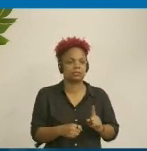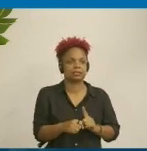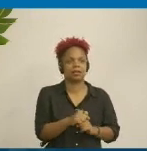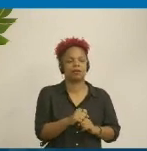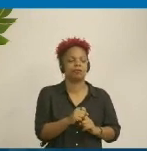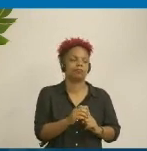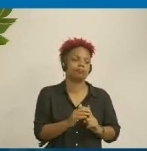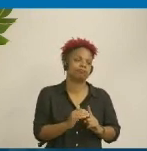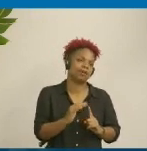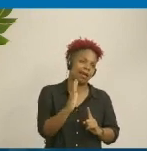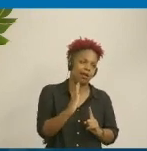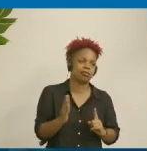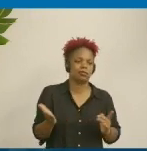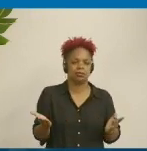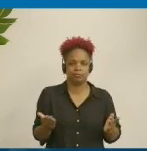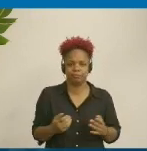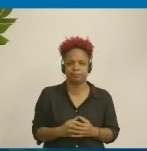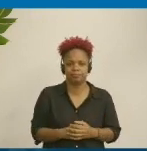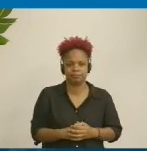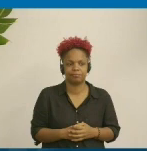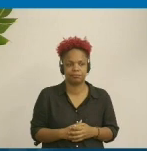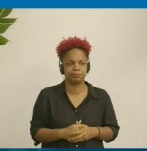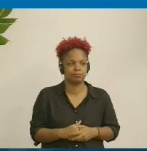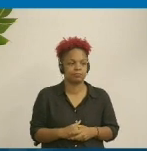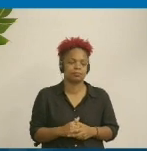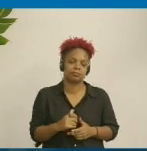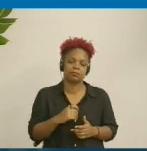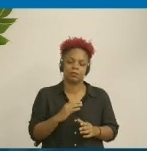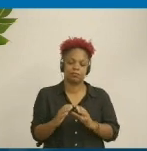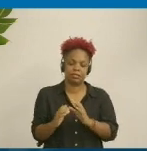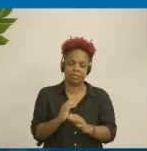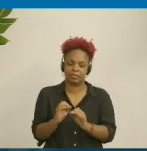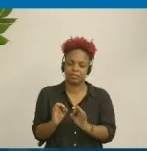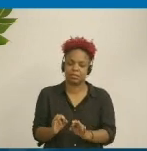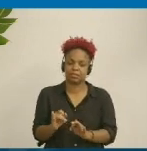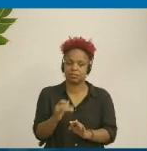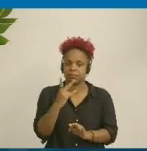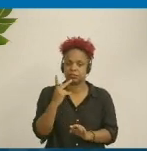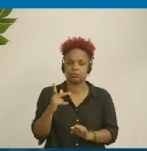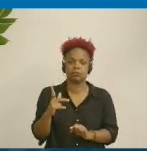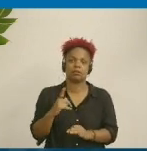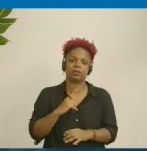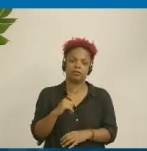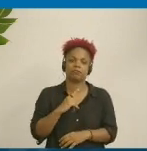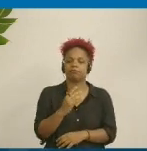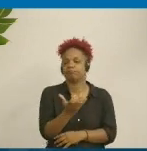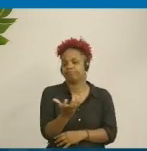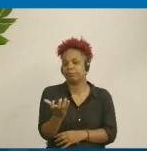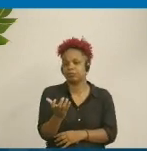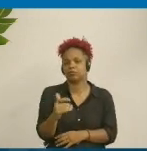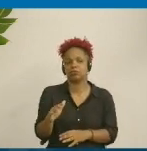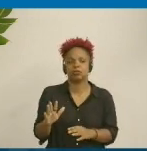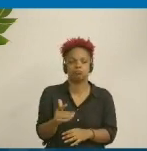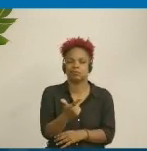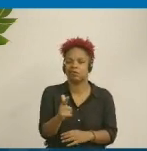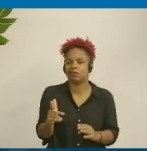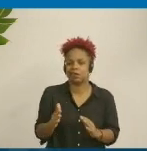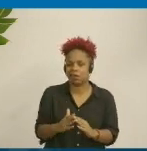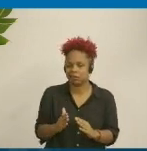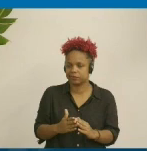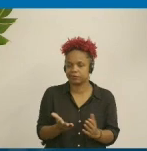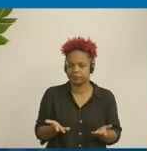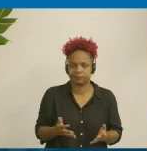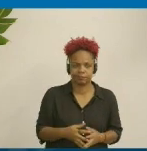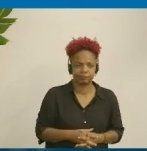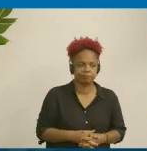communication with homeless people. So that itself is a challenge. But we managed to do it, and we provided